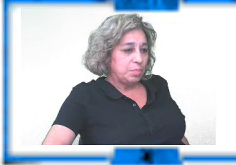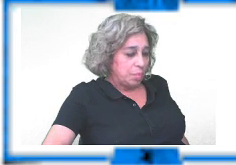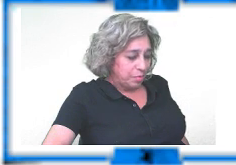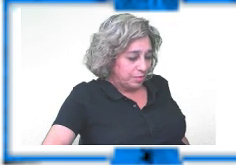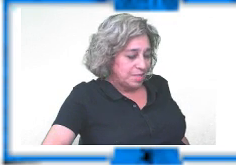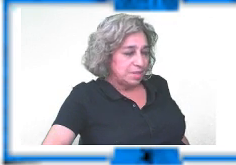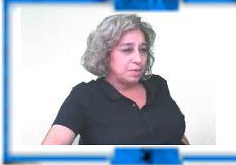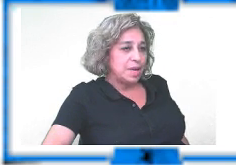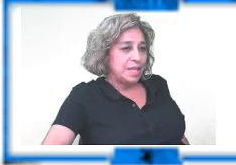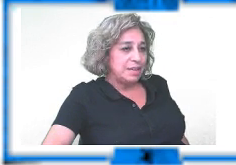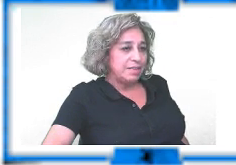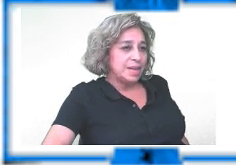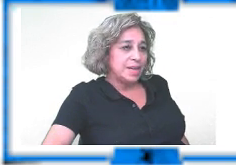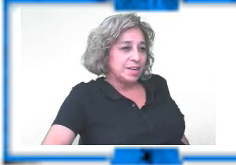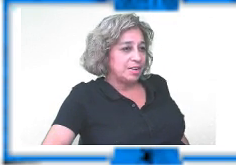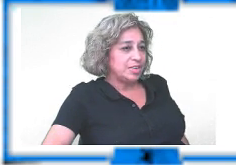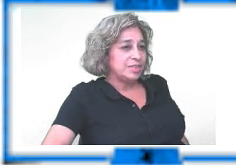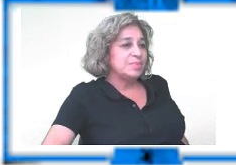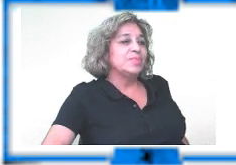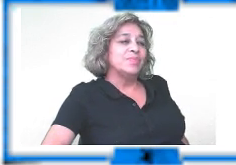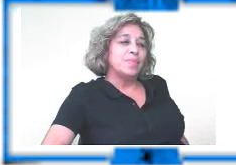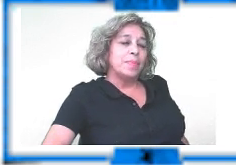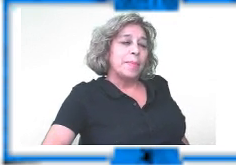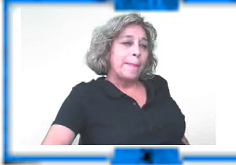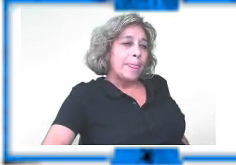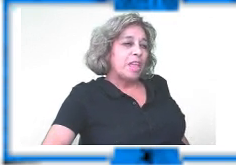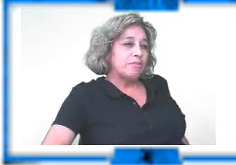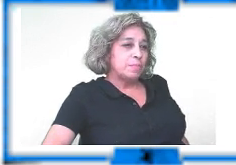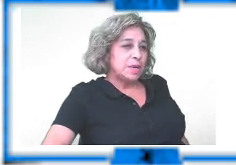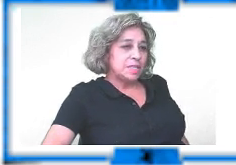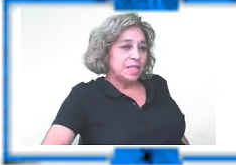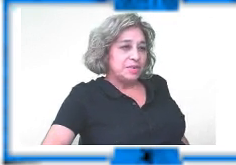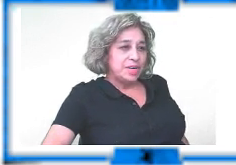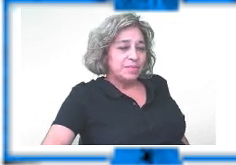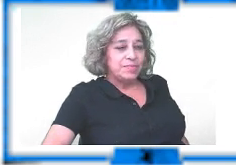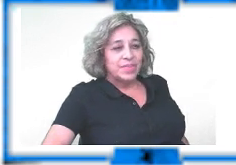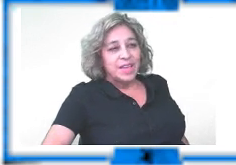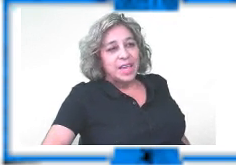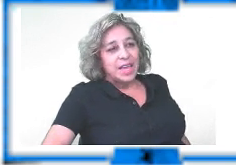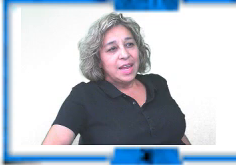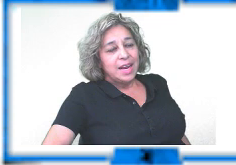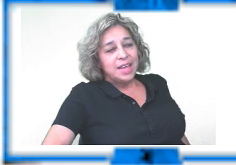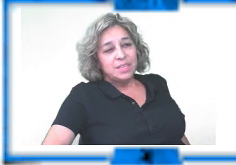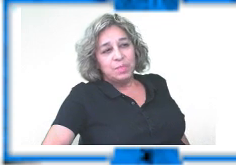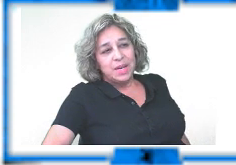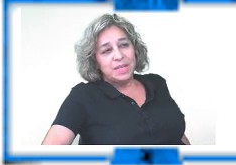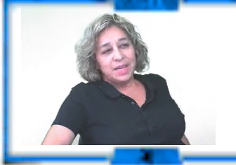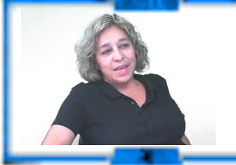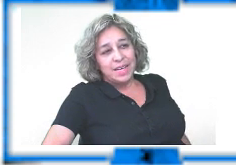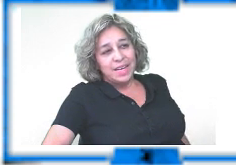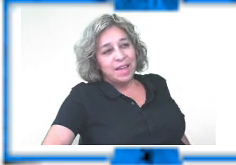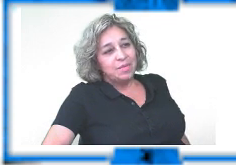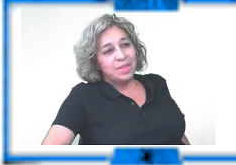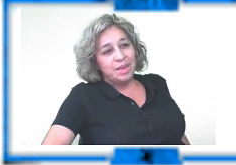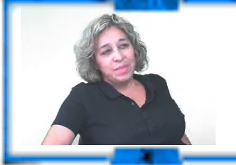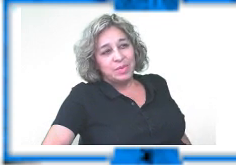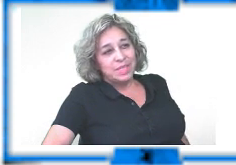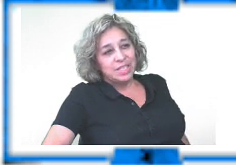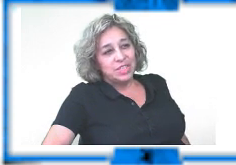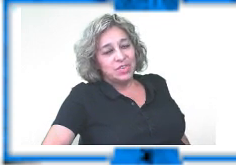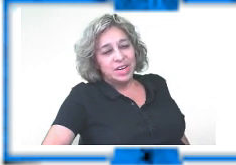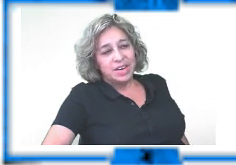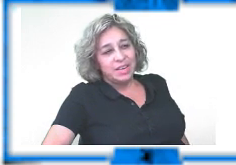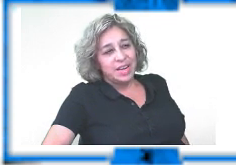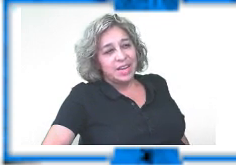president, Professor Jalife and Doctor from Barcelona. And I spent a day with him. It